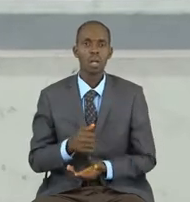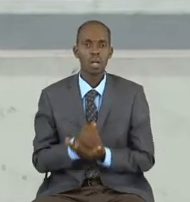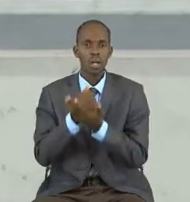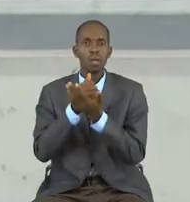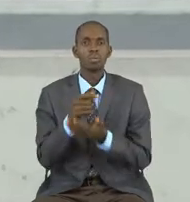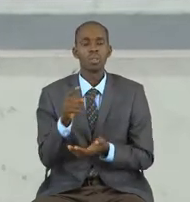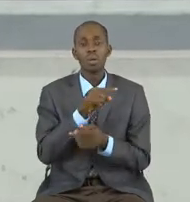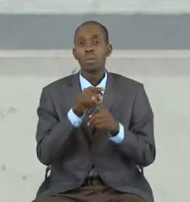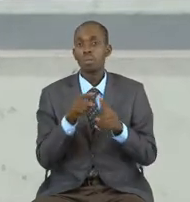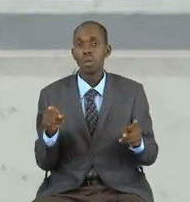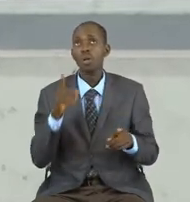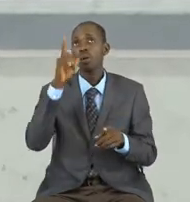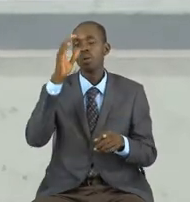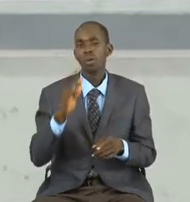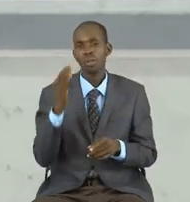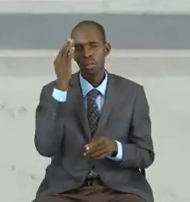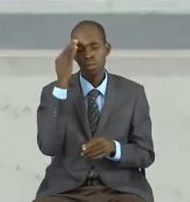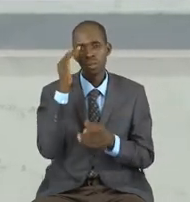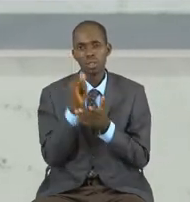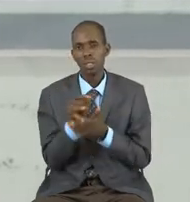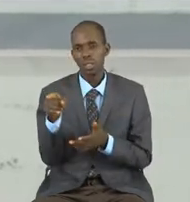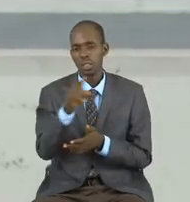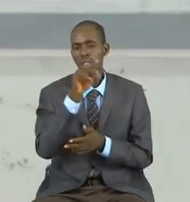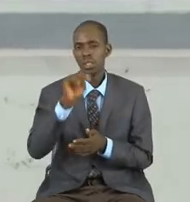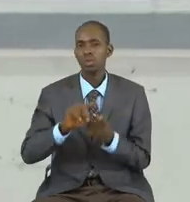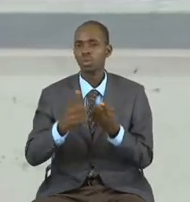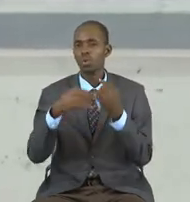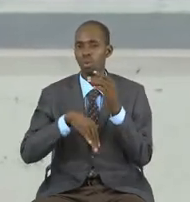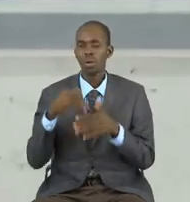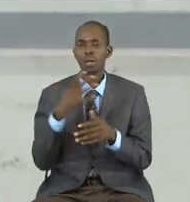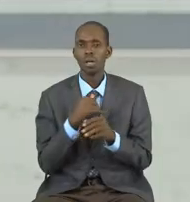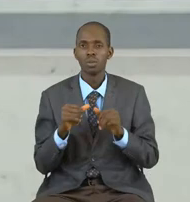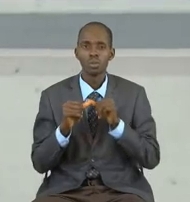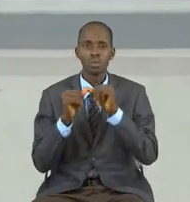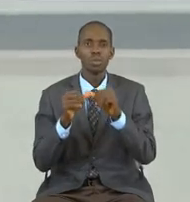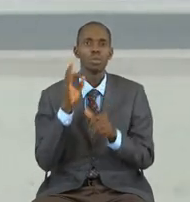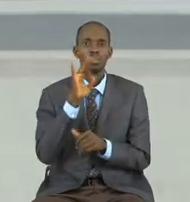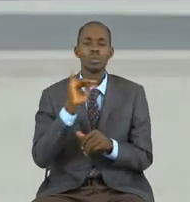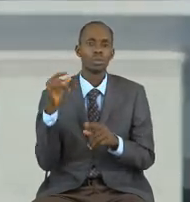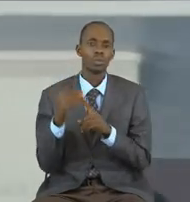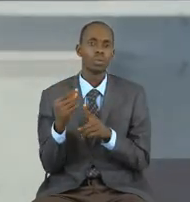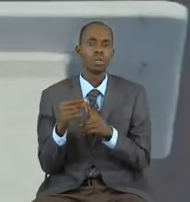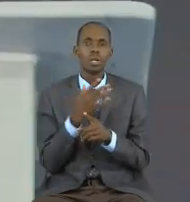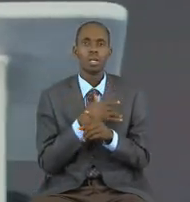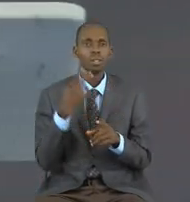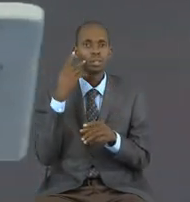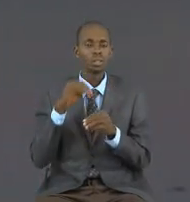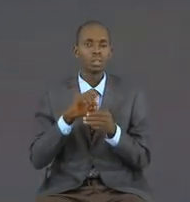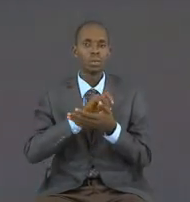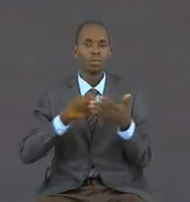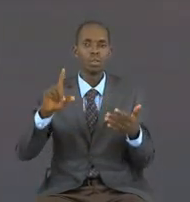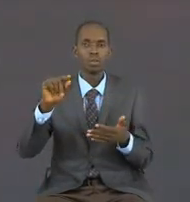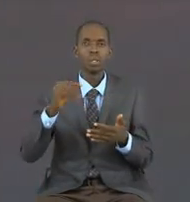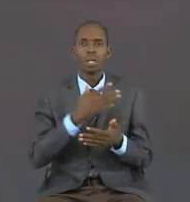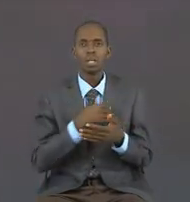knew they needed to come out and preach the word, and said, look at verse 20, and the angel said,